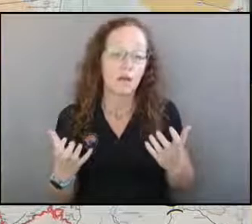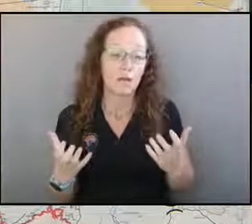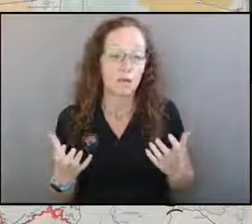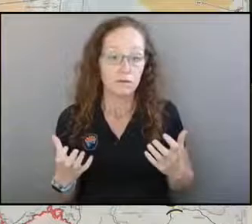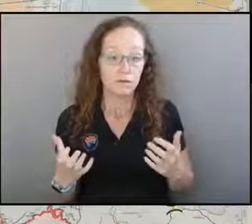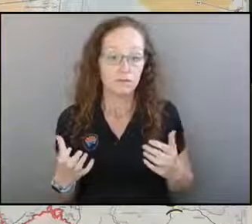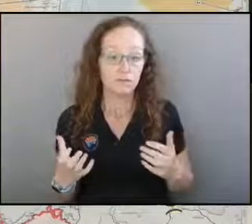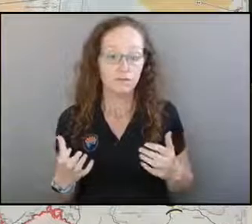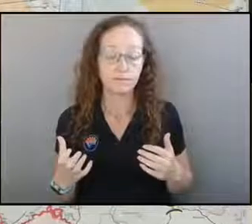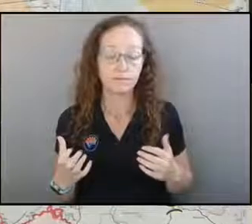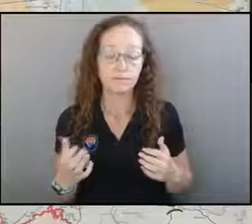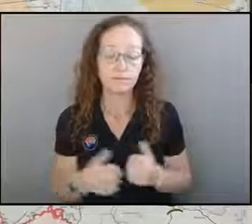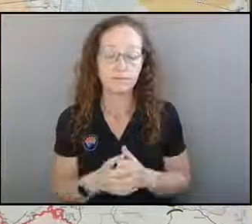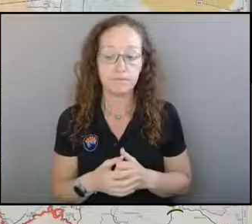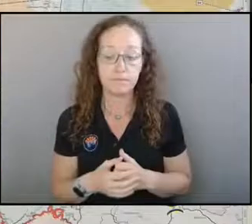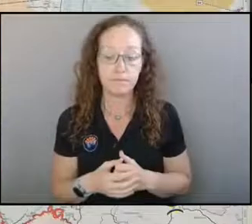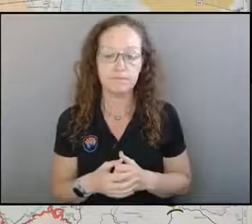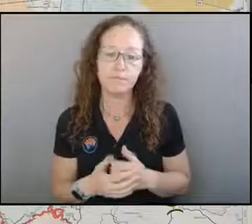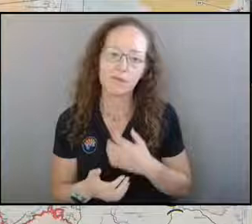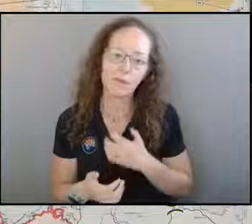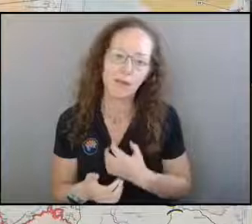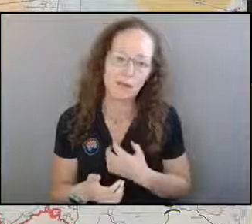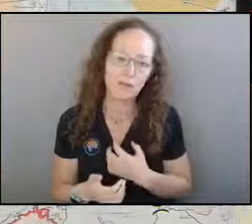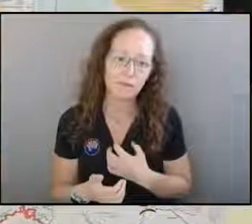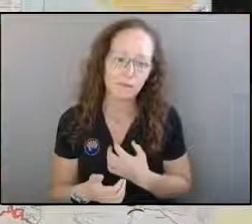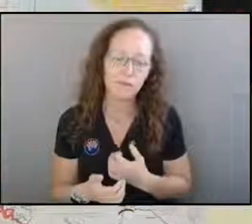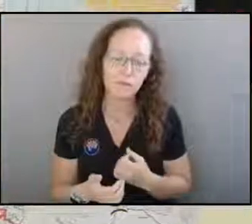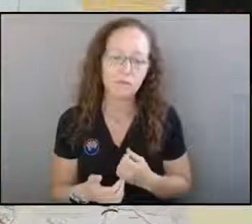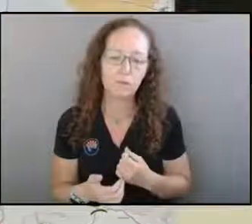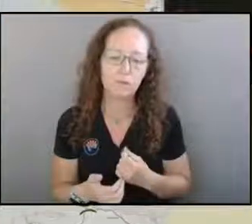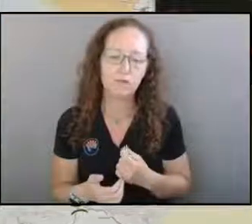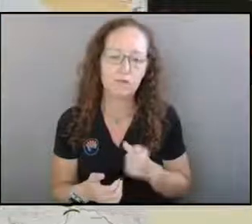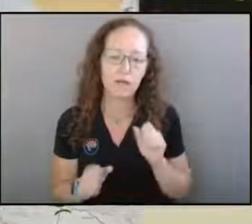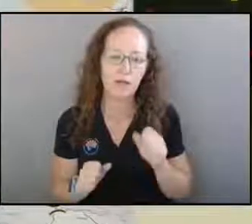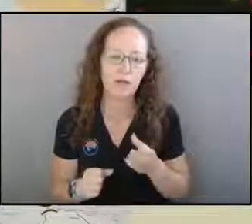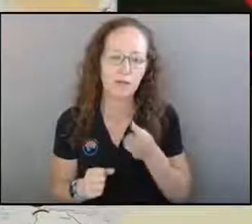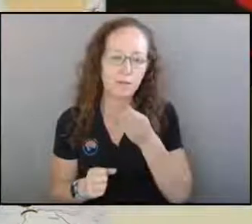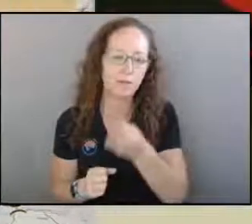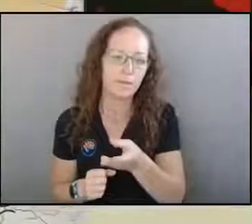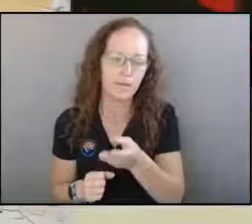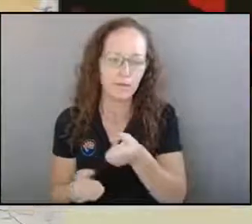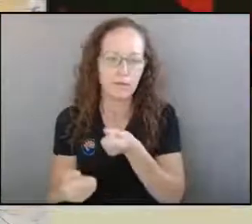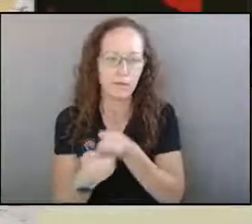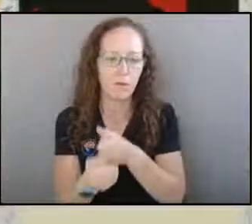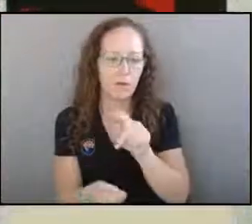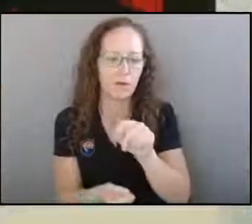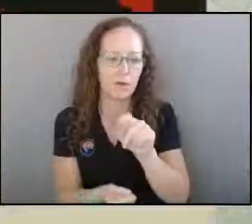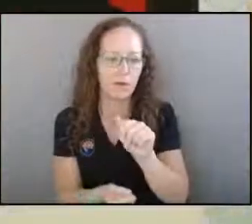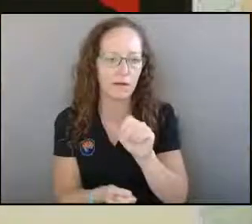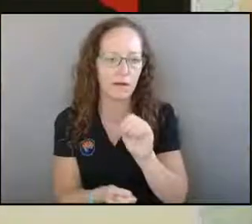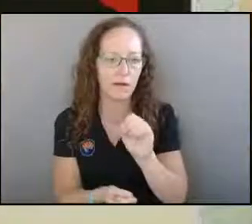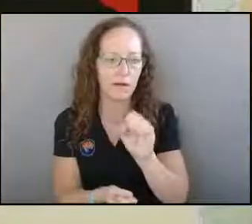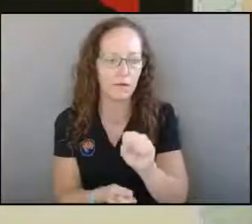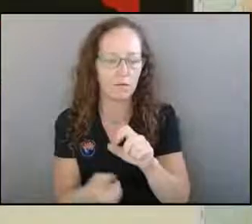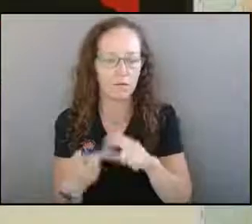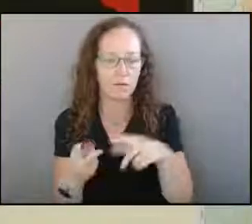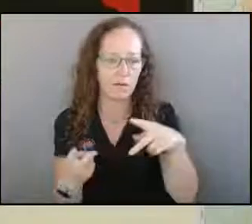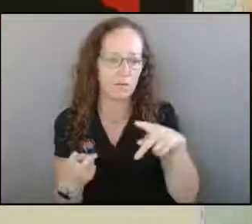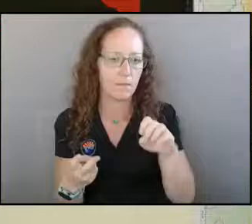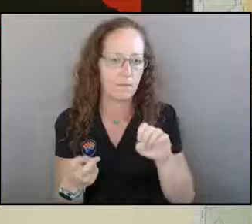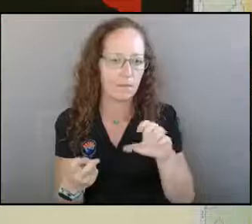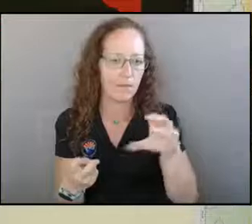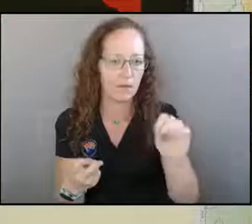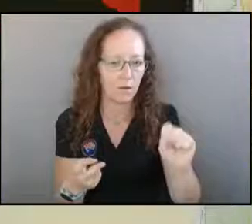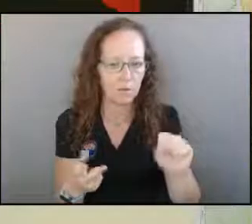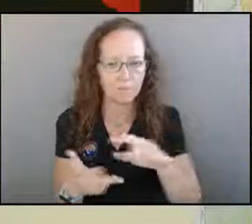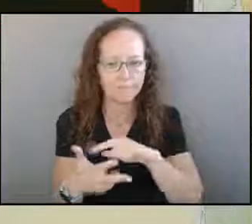tell you, I wish we could be there for the Taos and Colfax and Pecos people more than we can, because